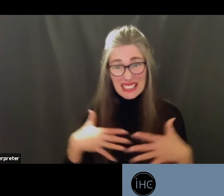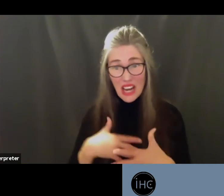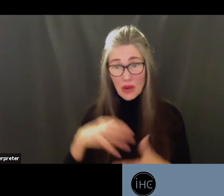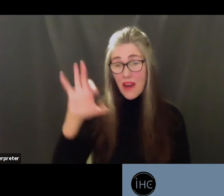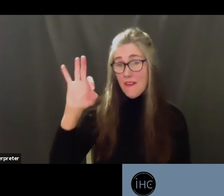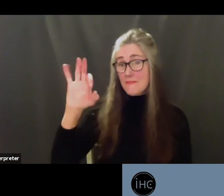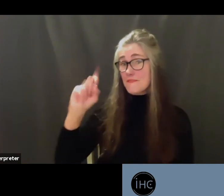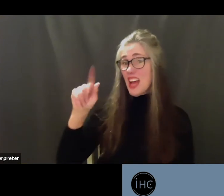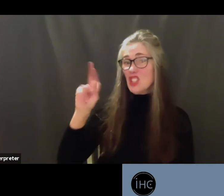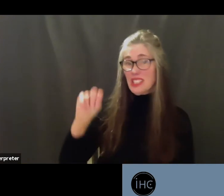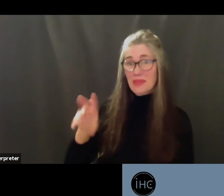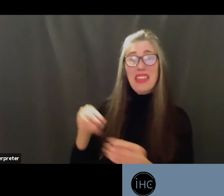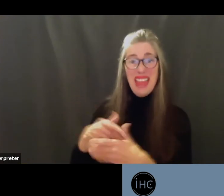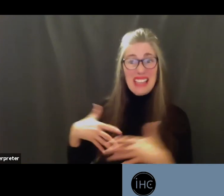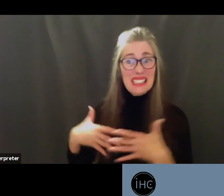channeling something bigger.